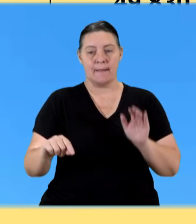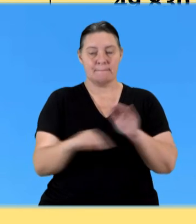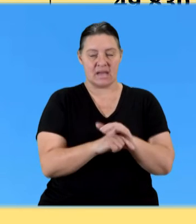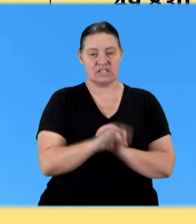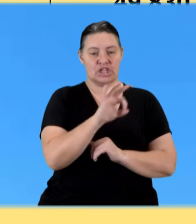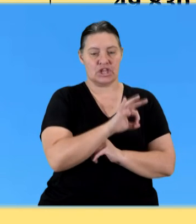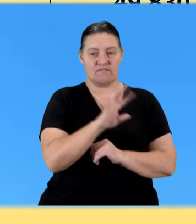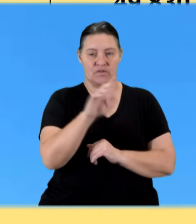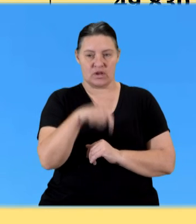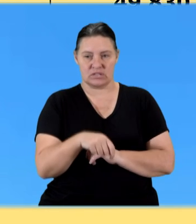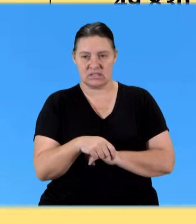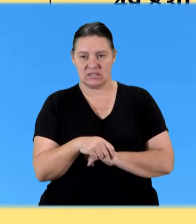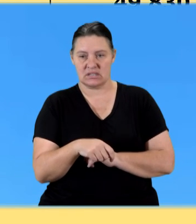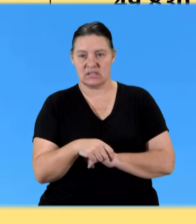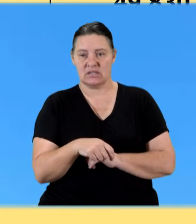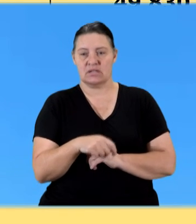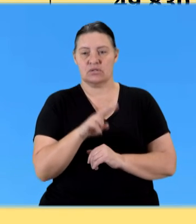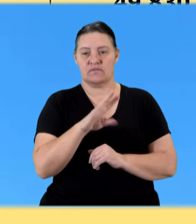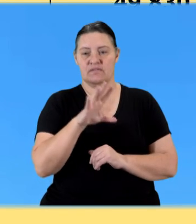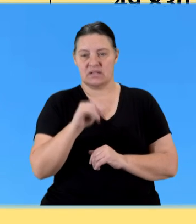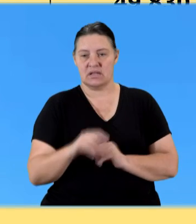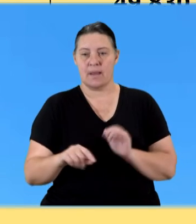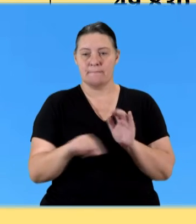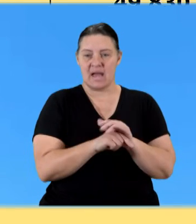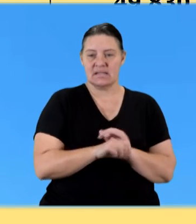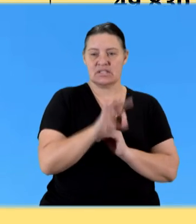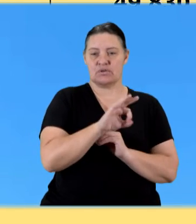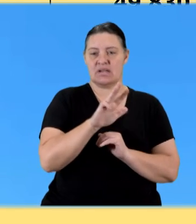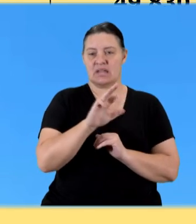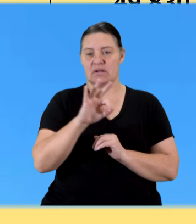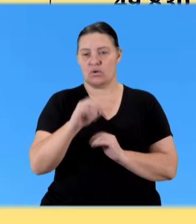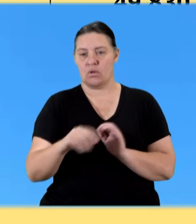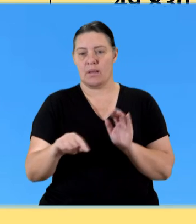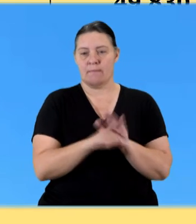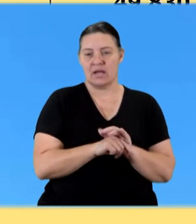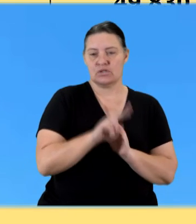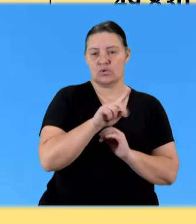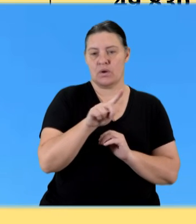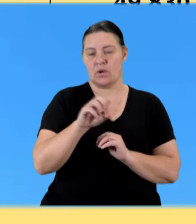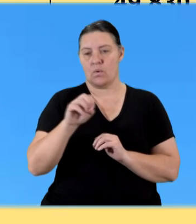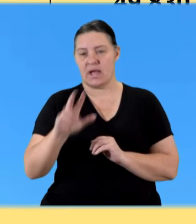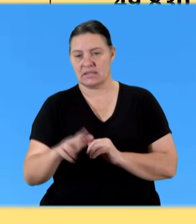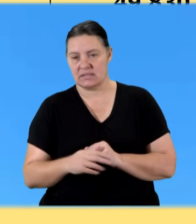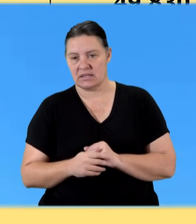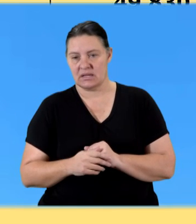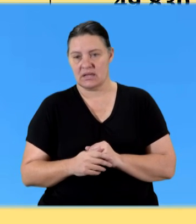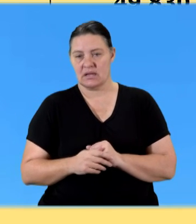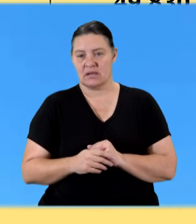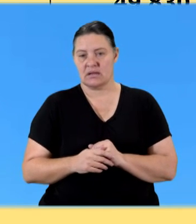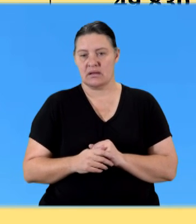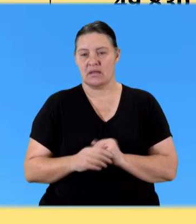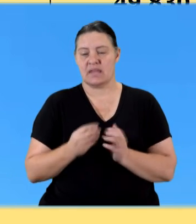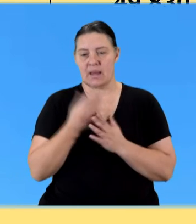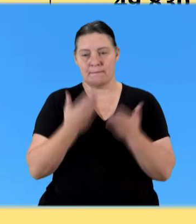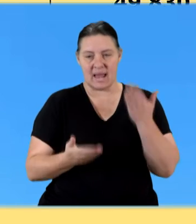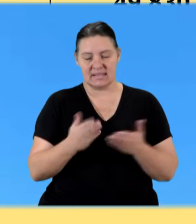minus 34,250 minus 3,930 and minus the 2,108. We have a balance which